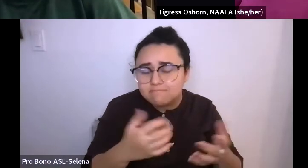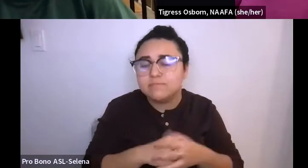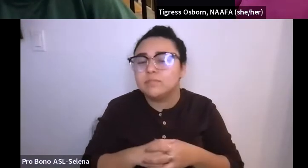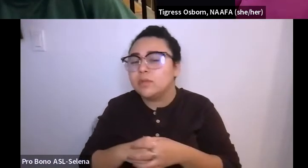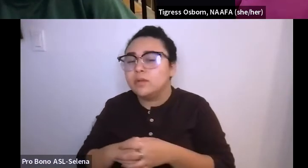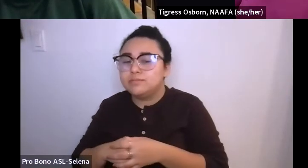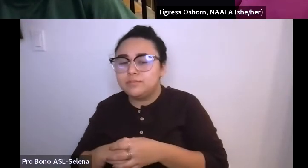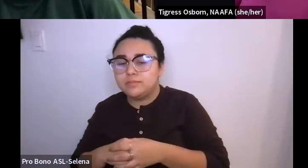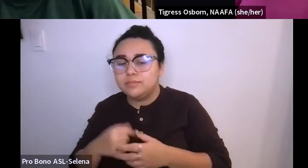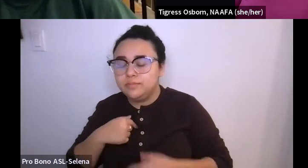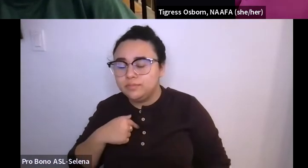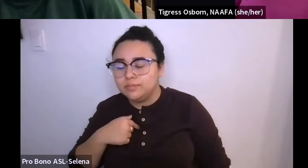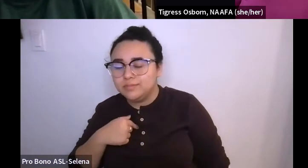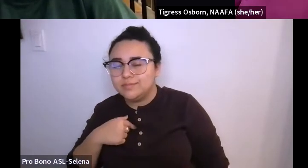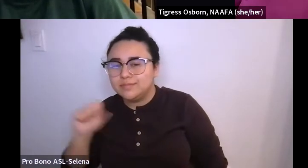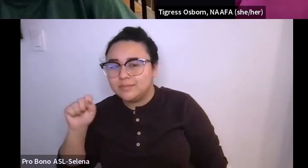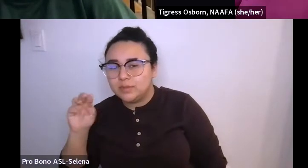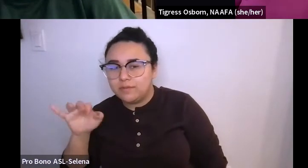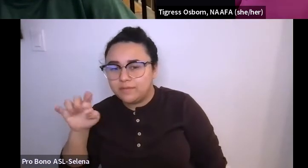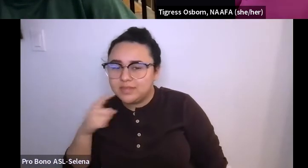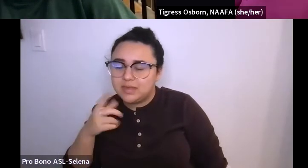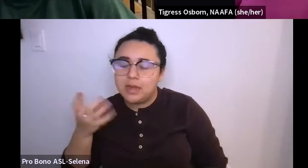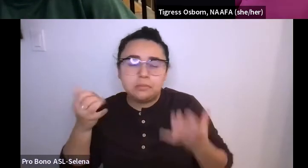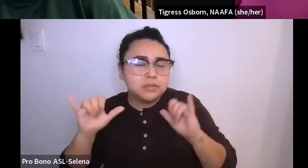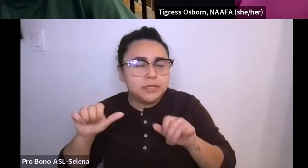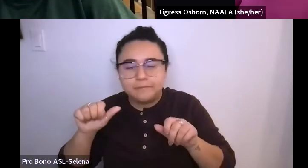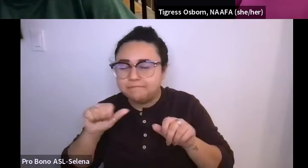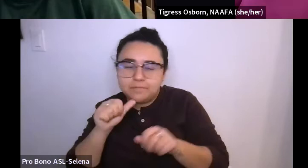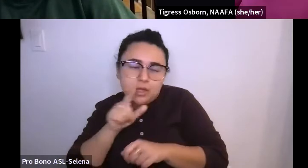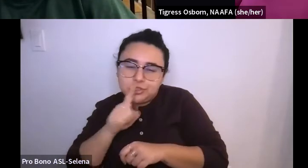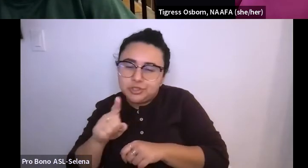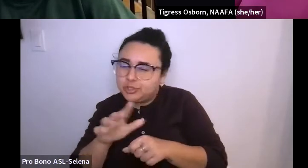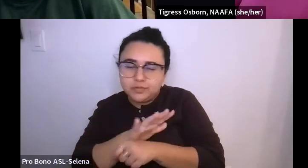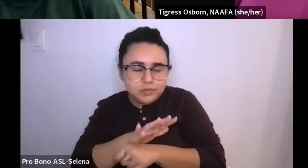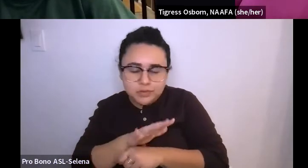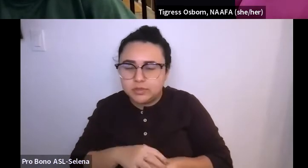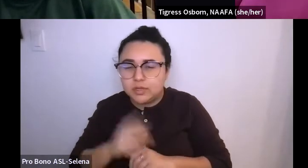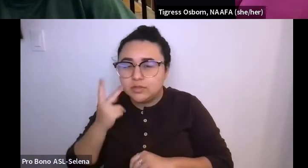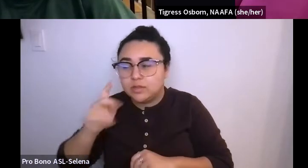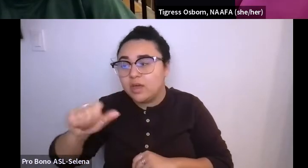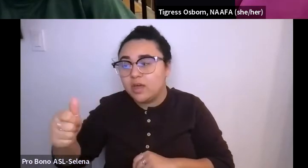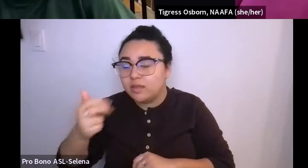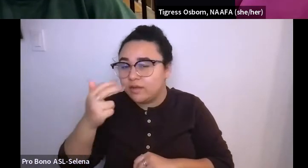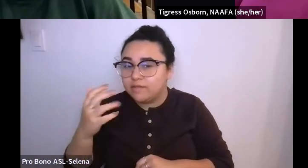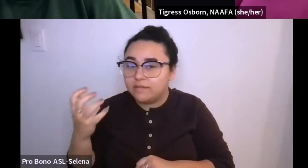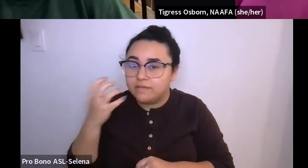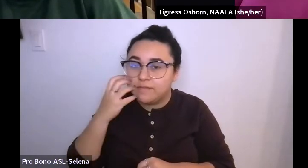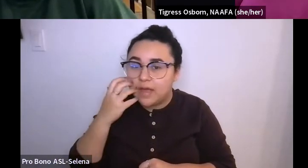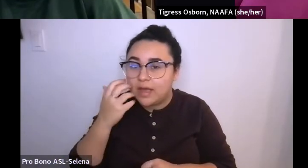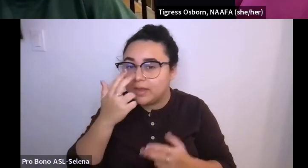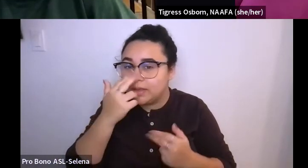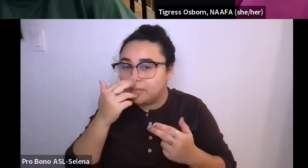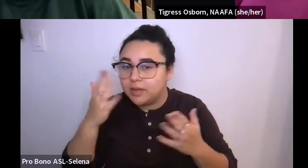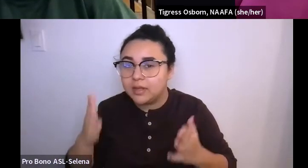minds about that, because whenever I see other fat comedians who do self-deprecating